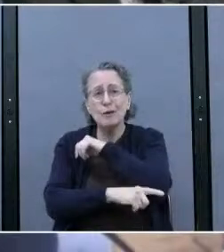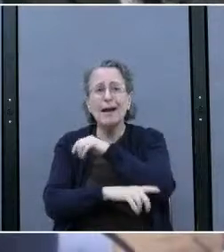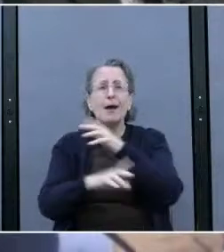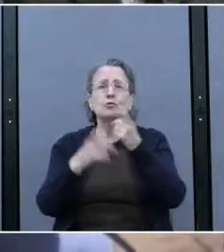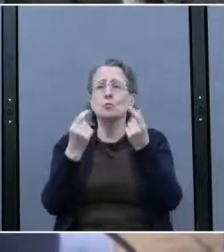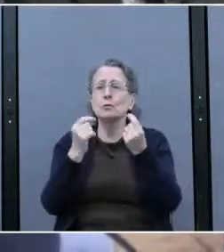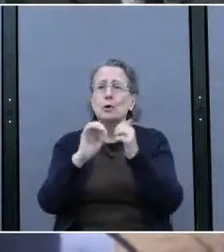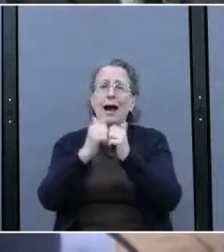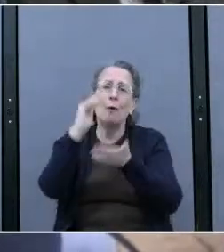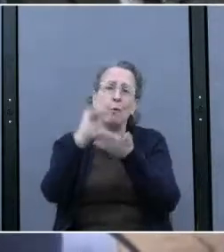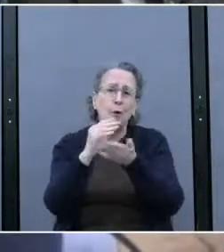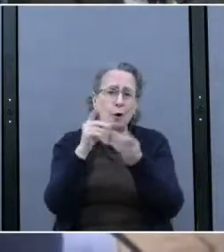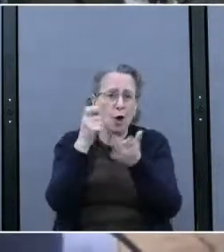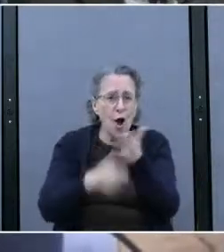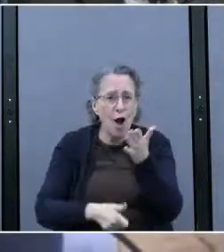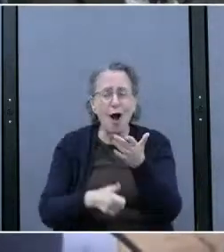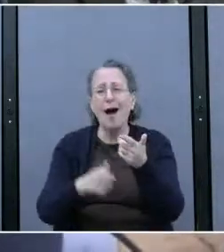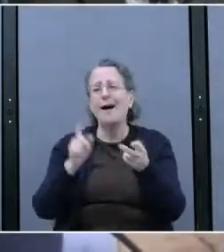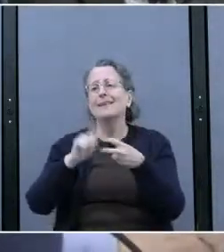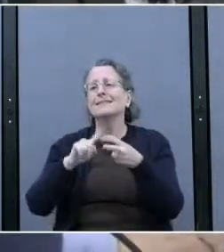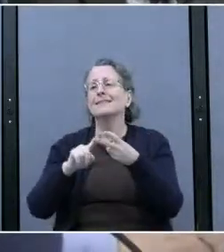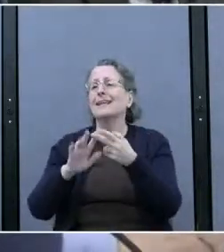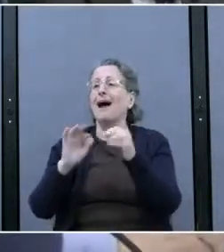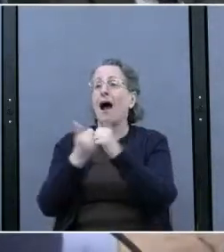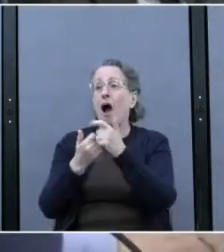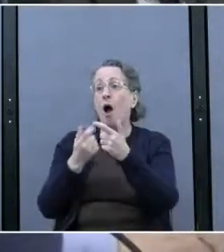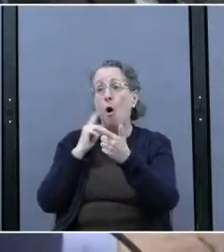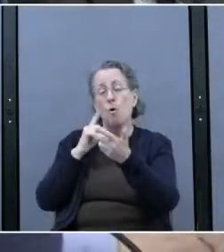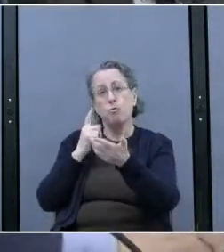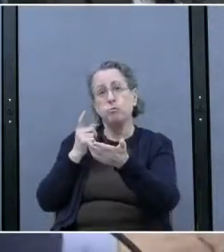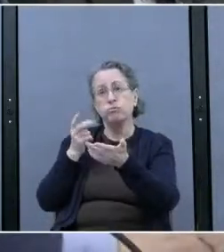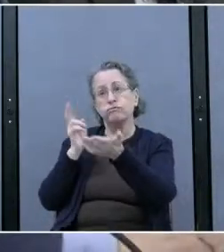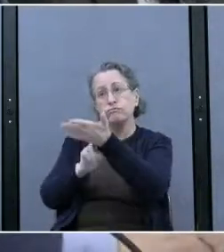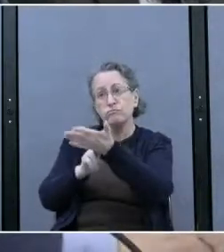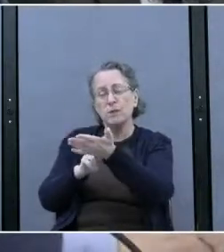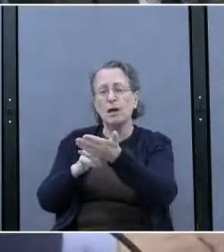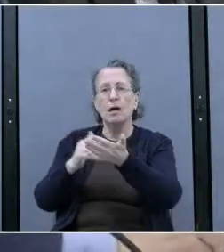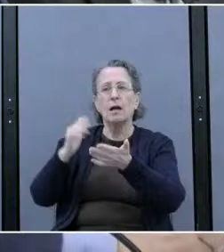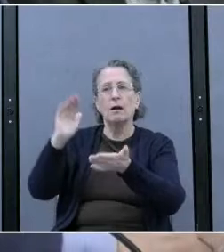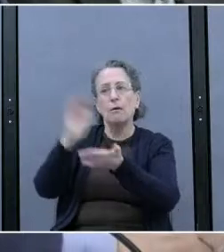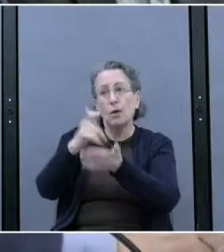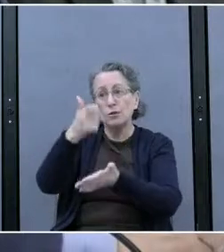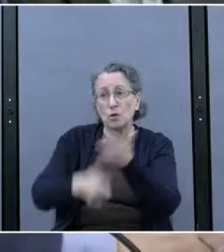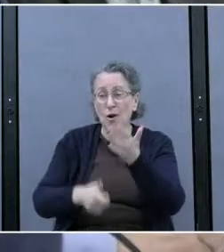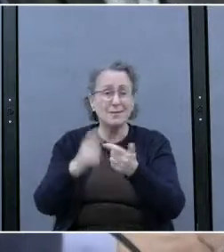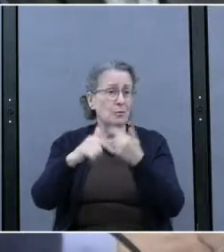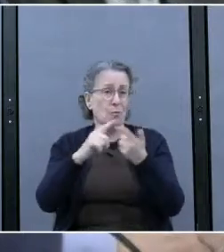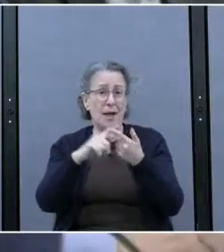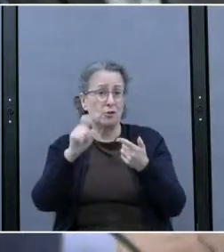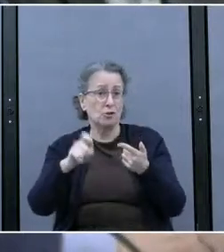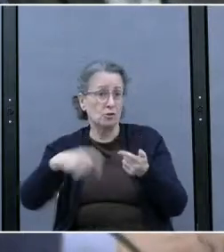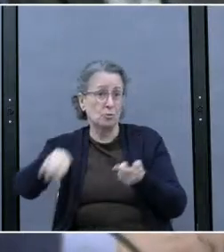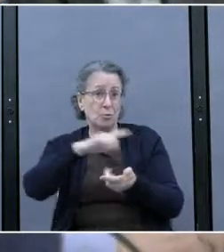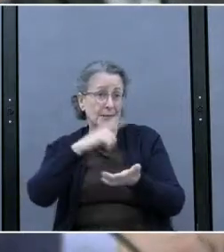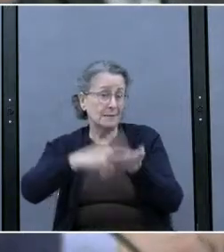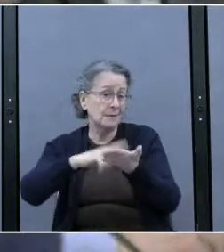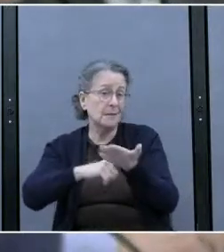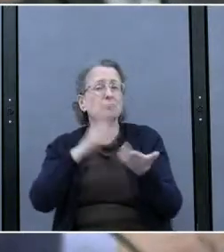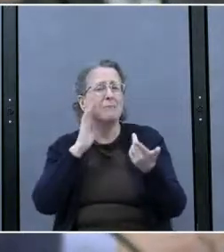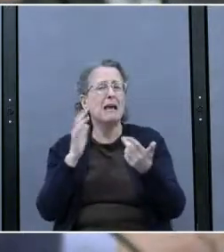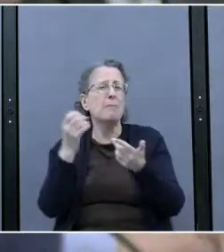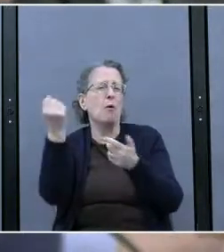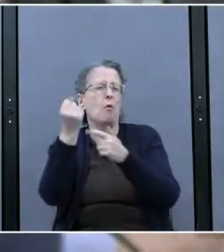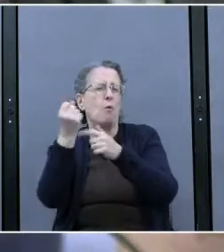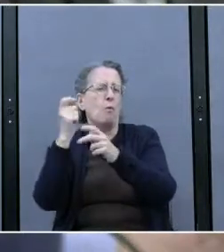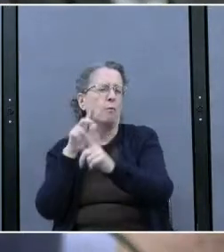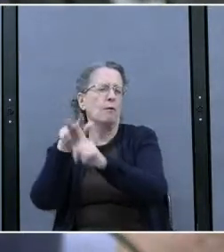of procurement during our new contract. I don't know when's a good time to talk about that. Maybe the budget article would be a better time, but I